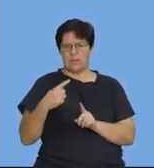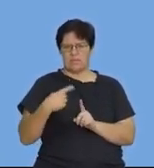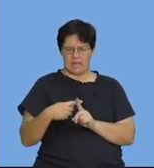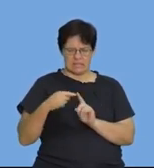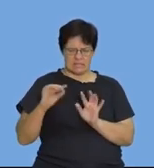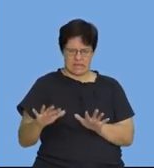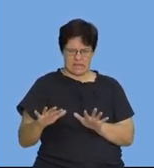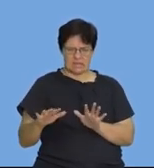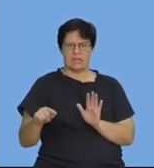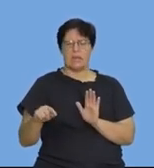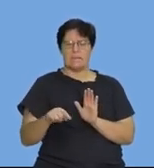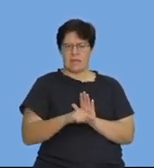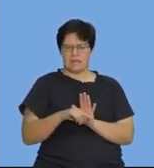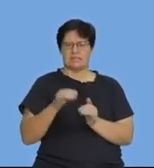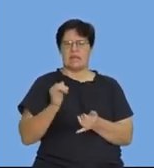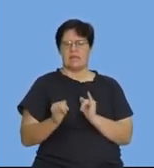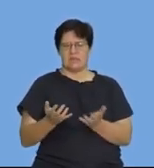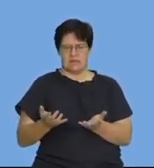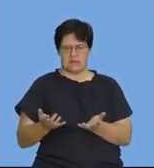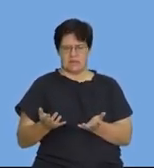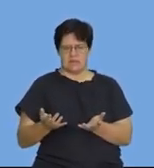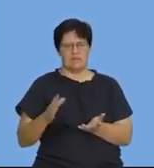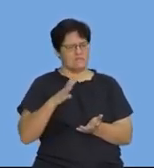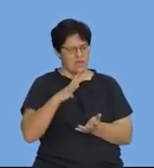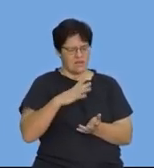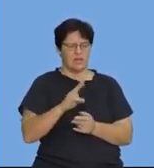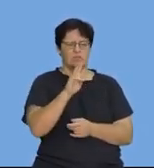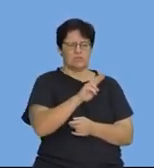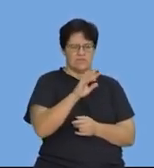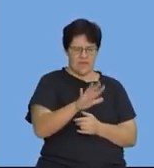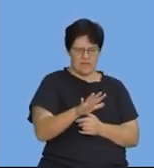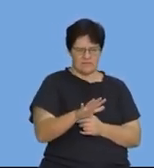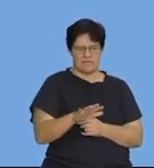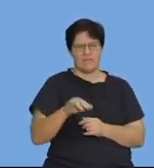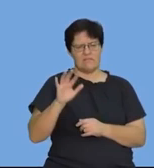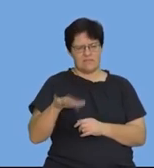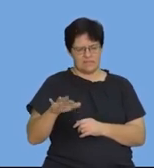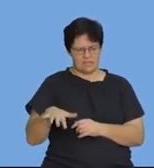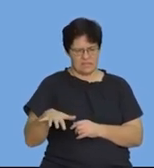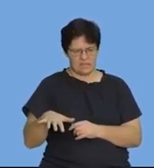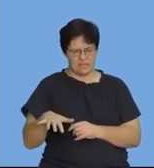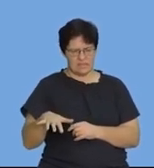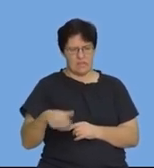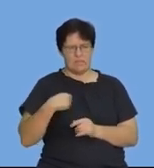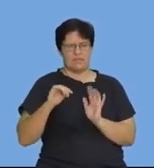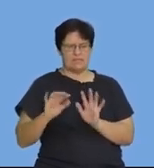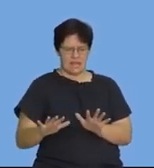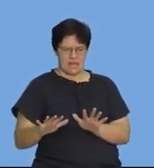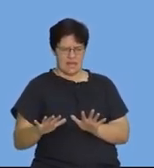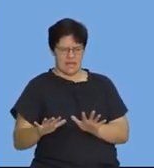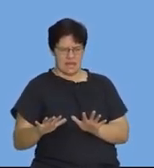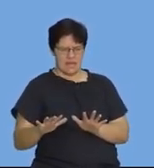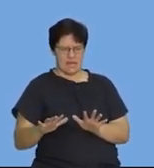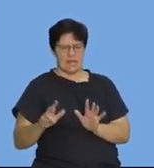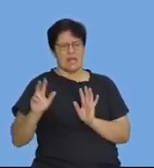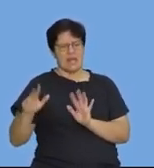that's minus 11, okay? So that is fine. 25, 15, that gives me 10. And then the